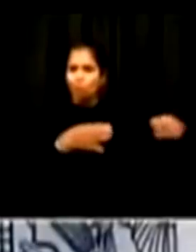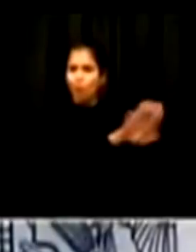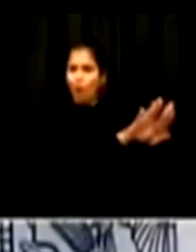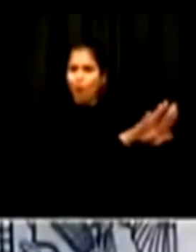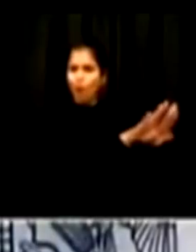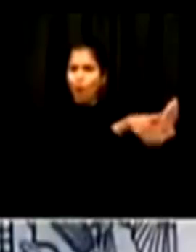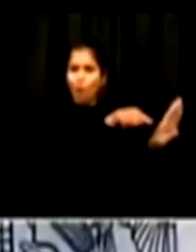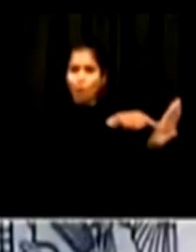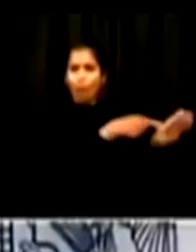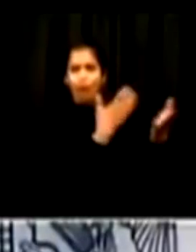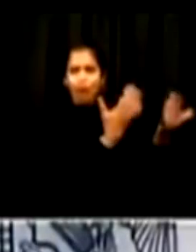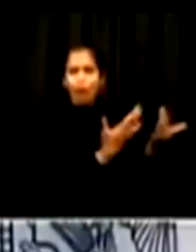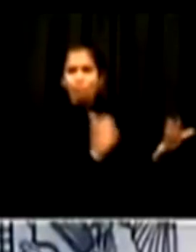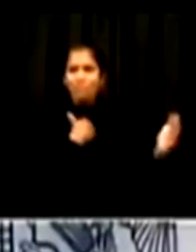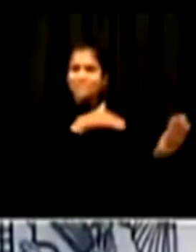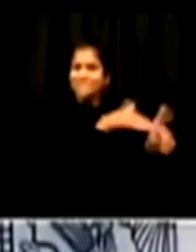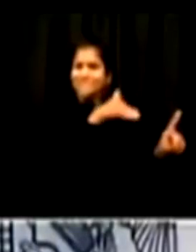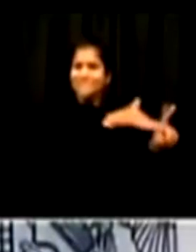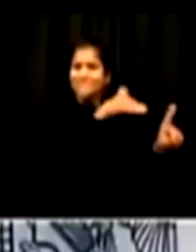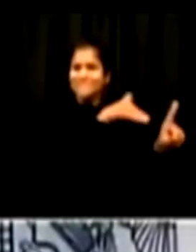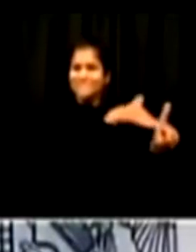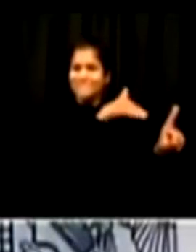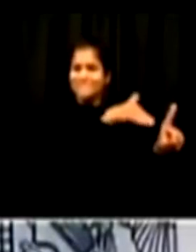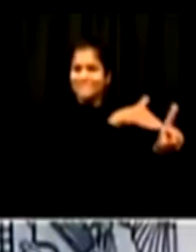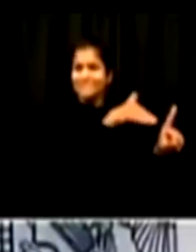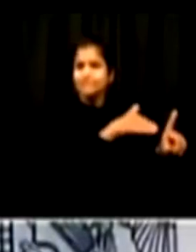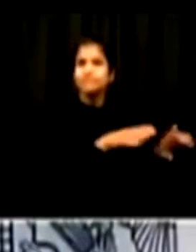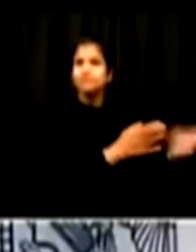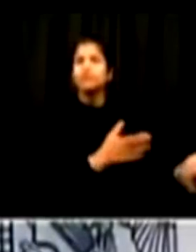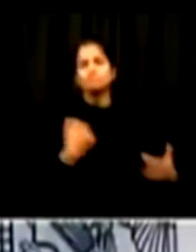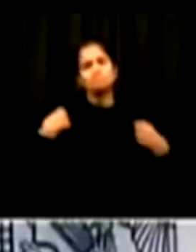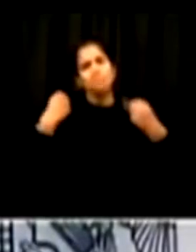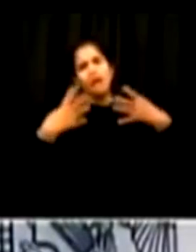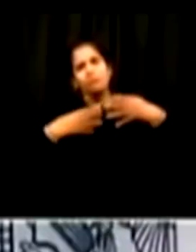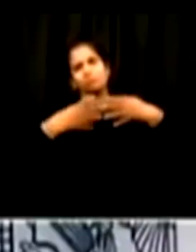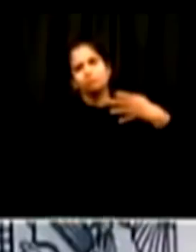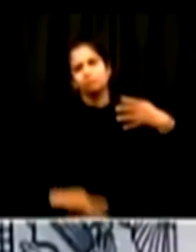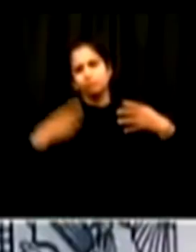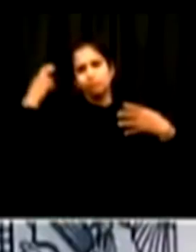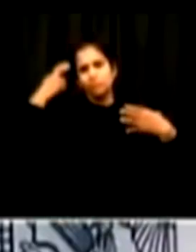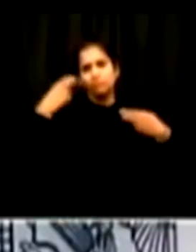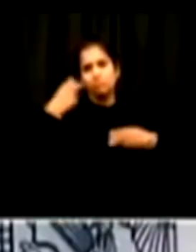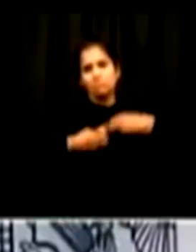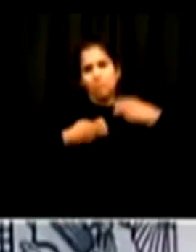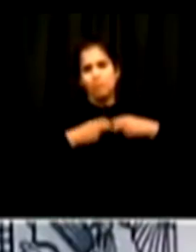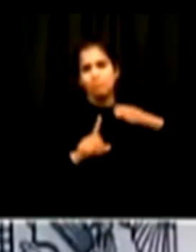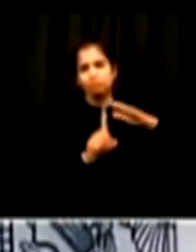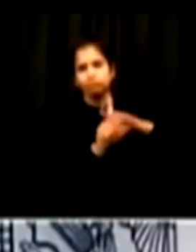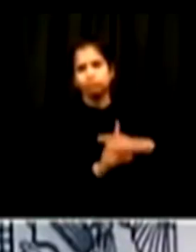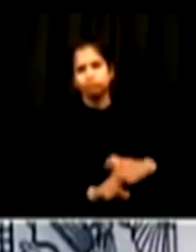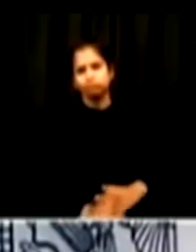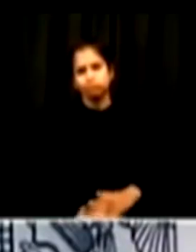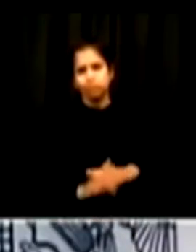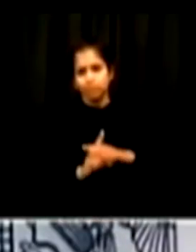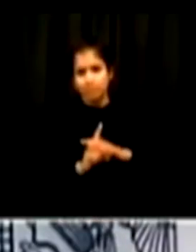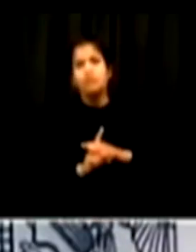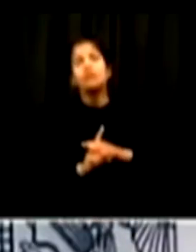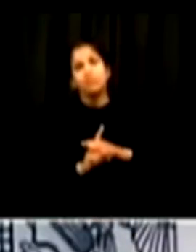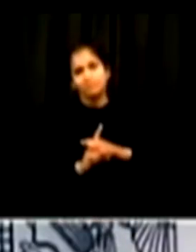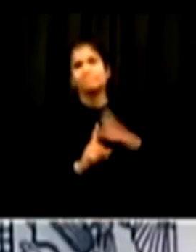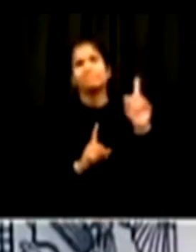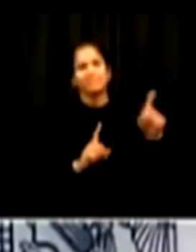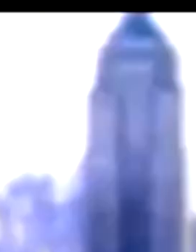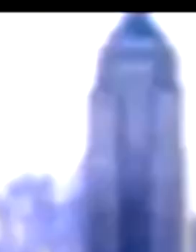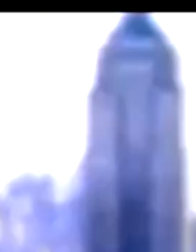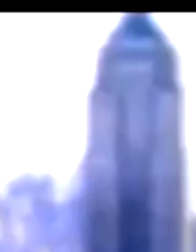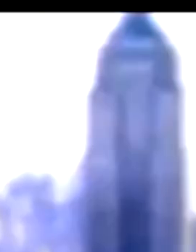The president blusters and the president tries to draw attention to himself and rarely has much to back it